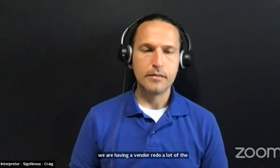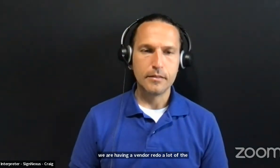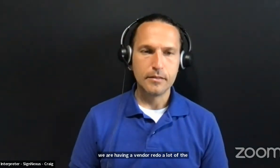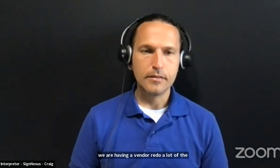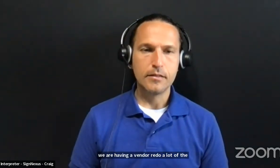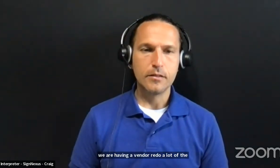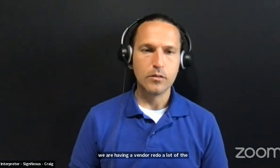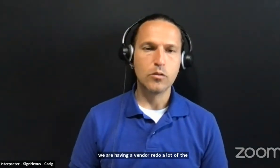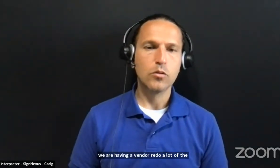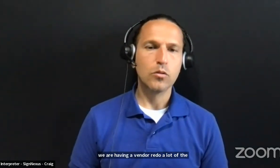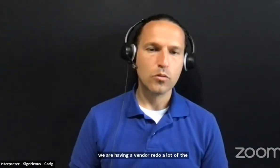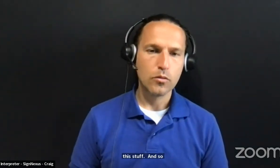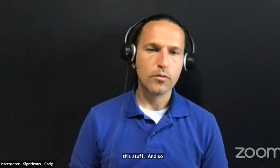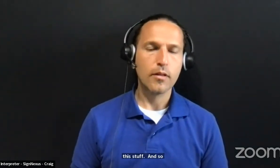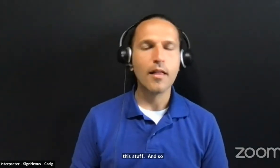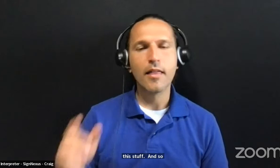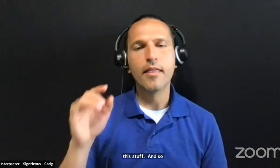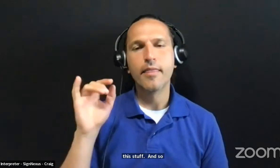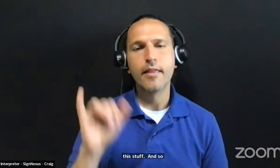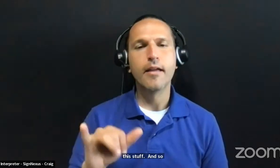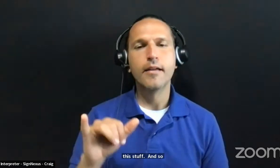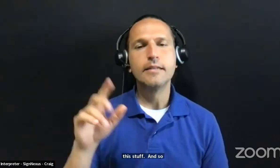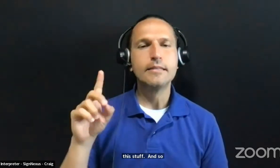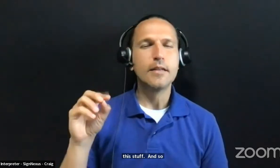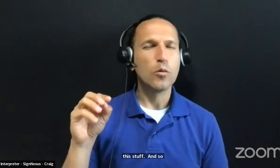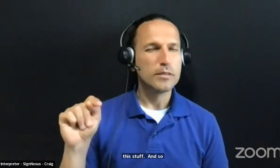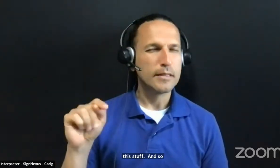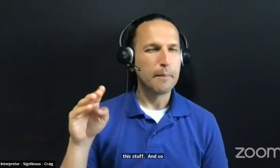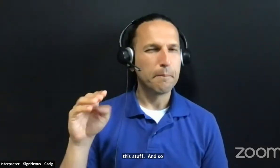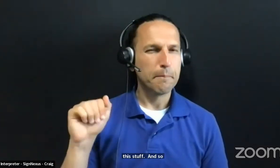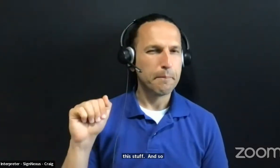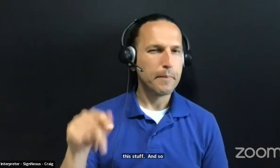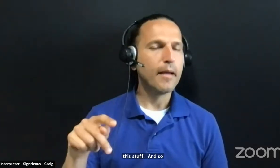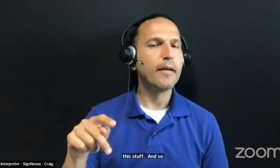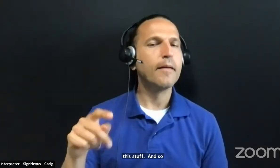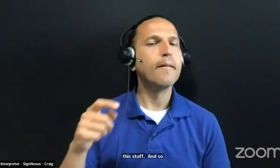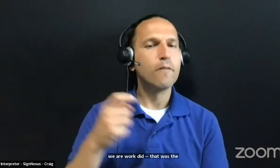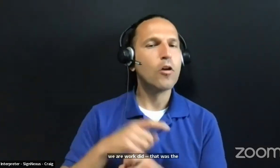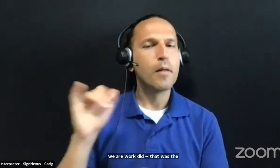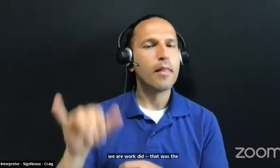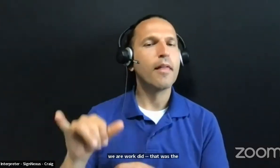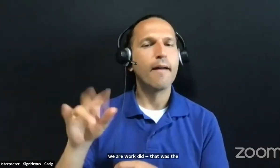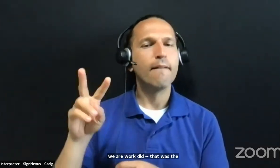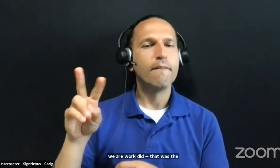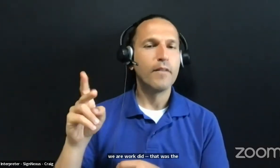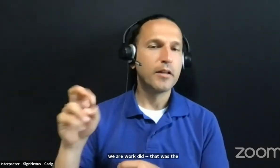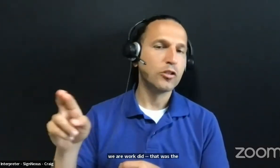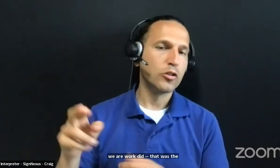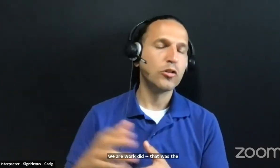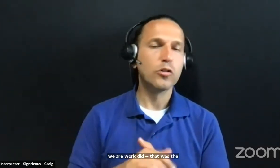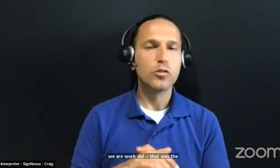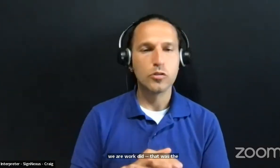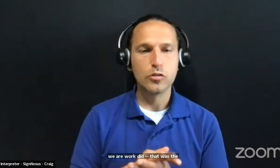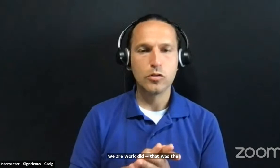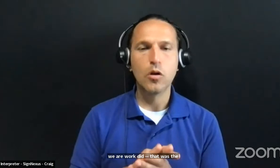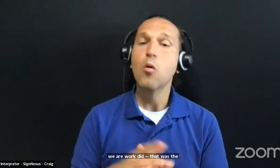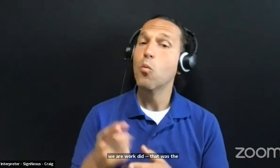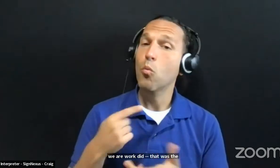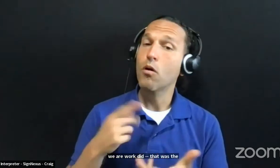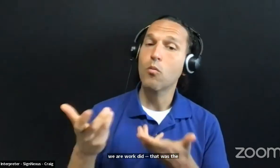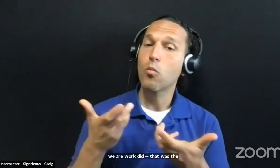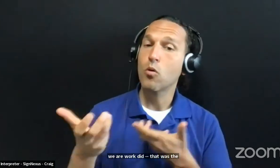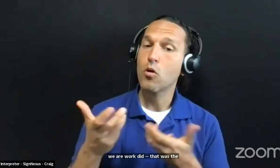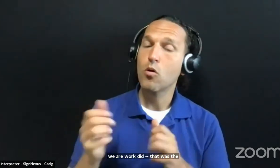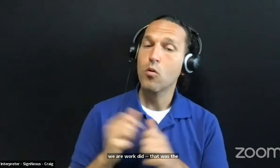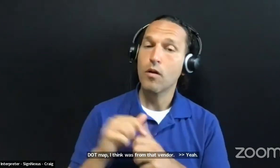And so we're that was the DOT map, I think, was from that vendor. Yeah. But we're working closely